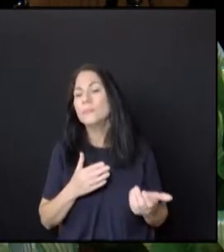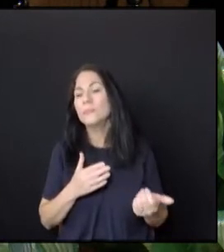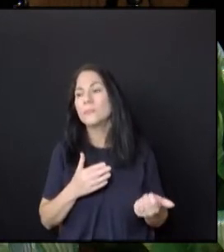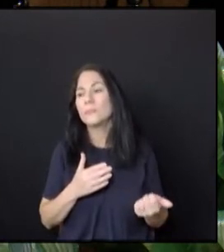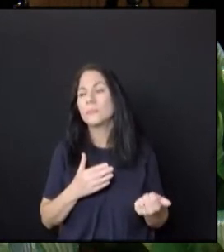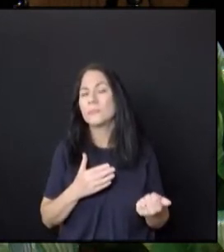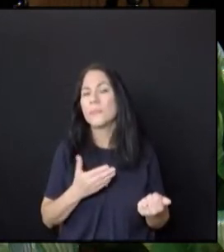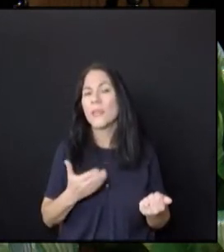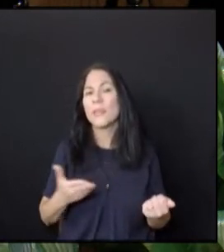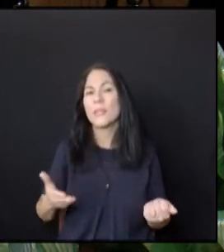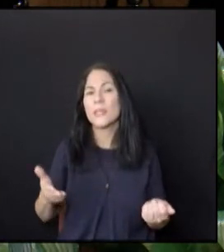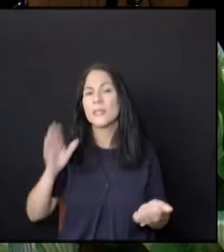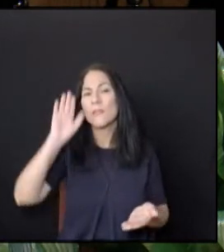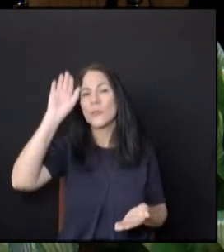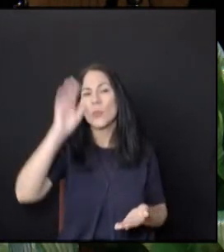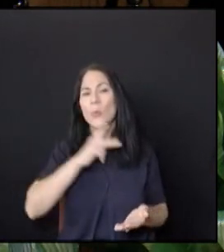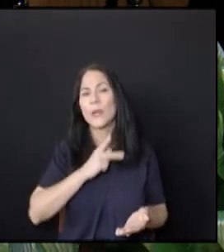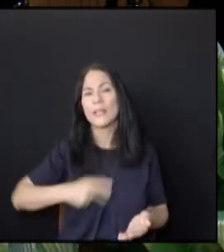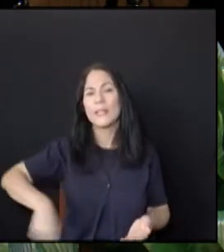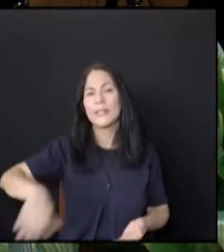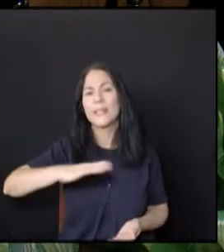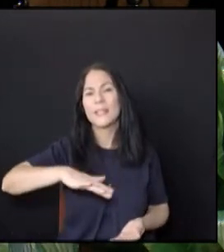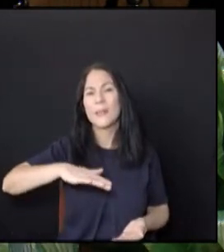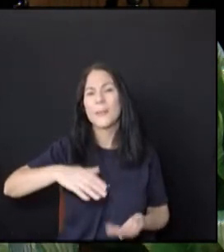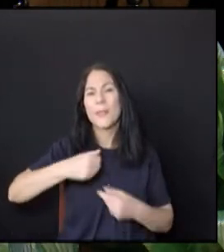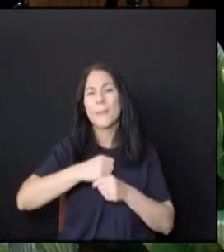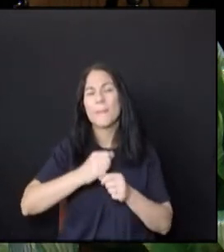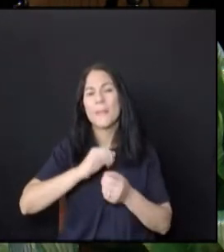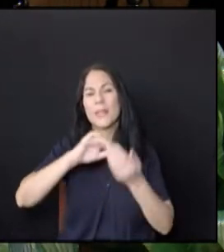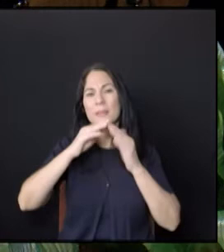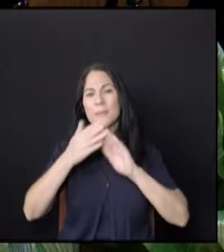The things of your kingdom that would make for peace.